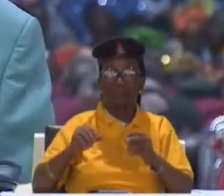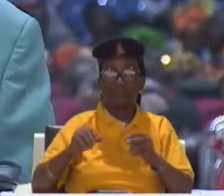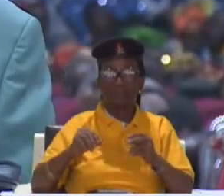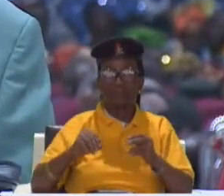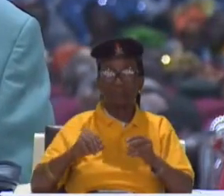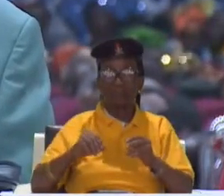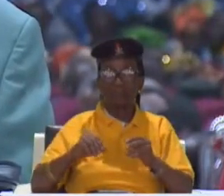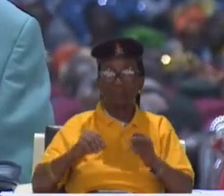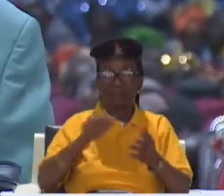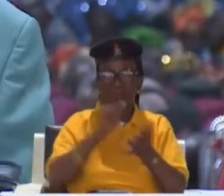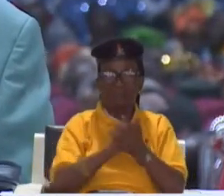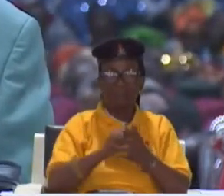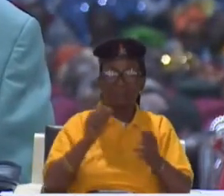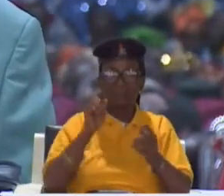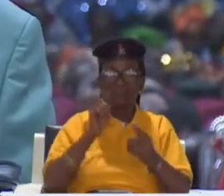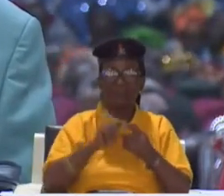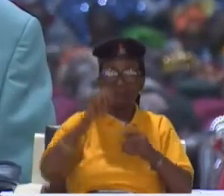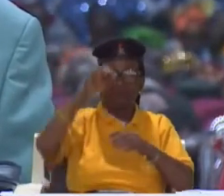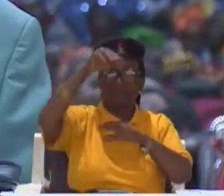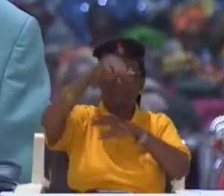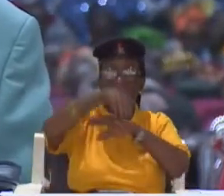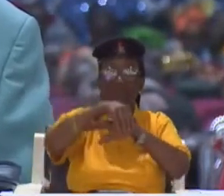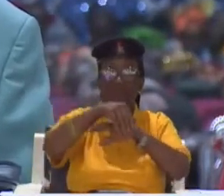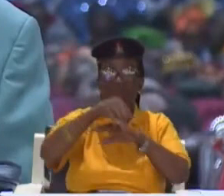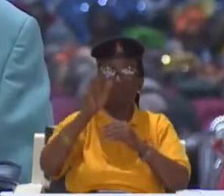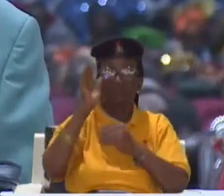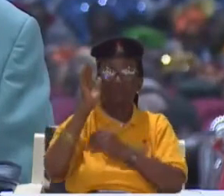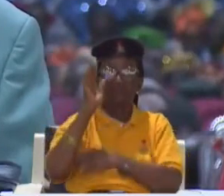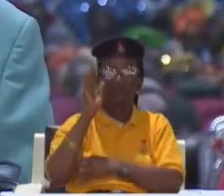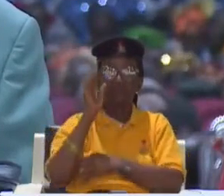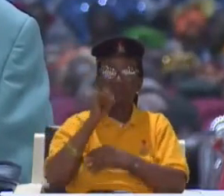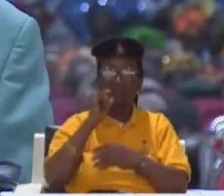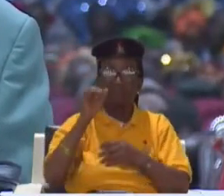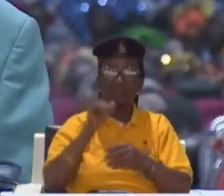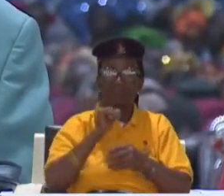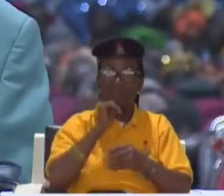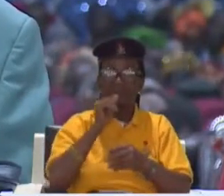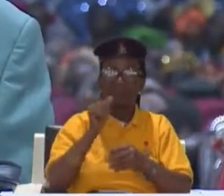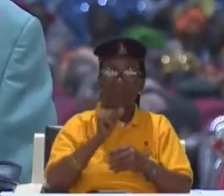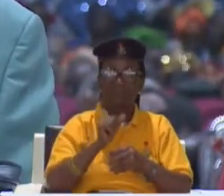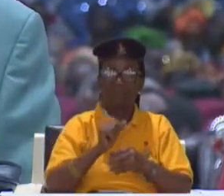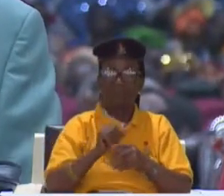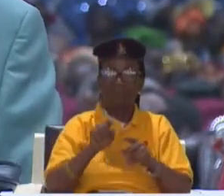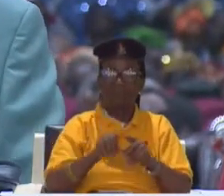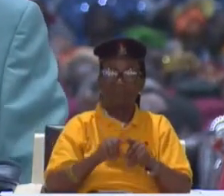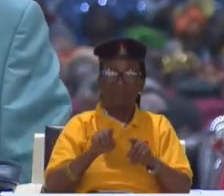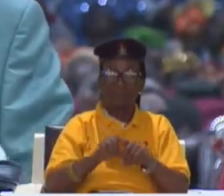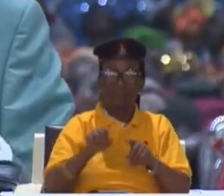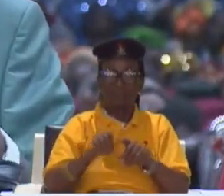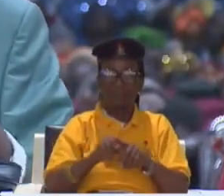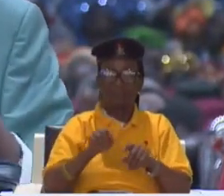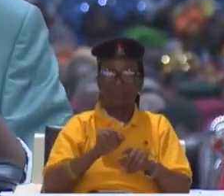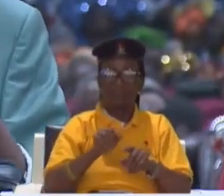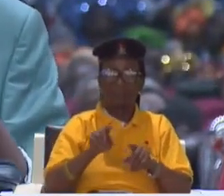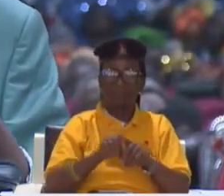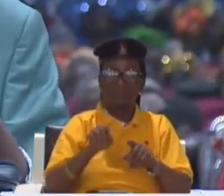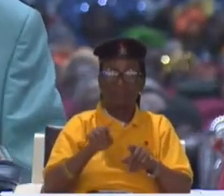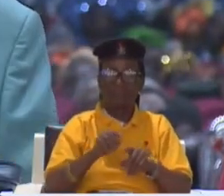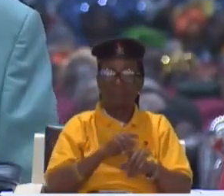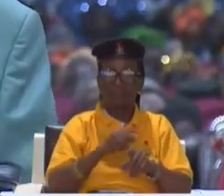that tonight God is not asking us to do a